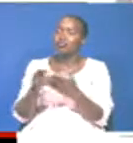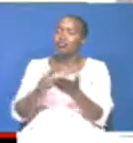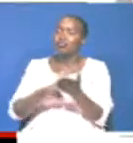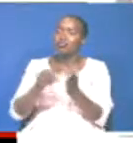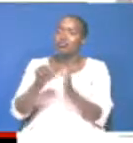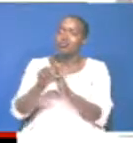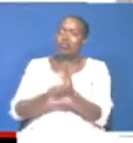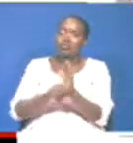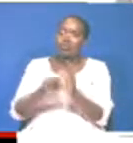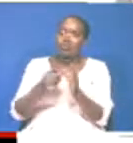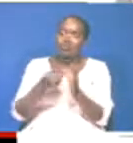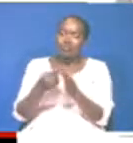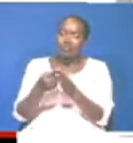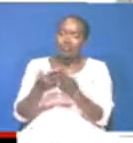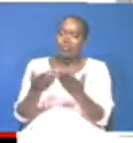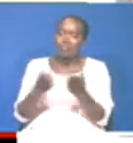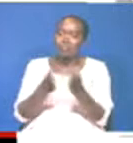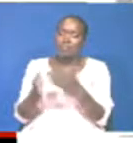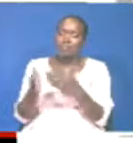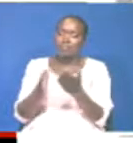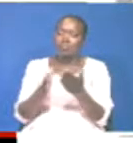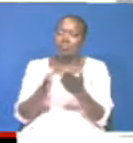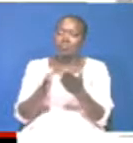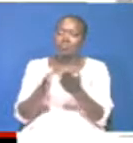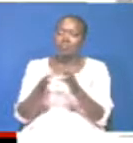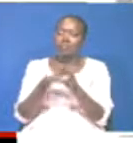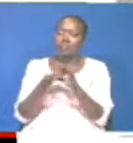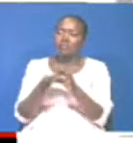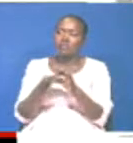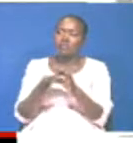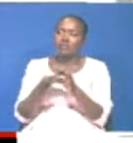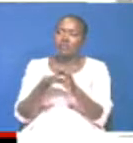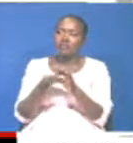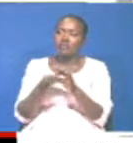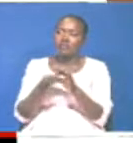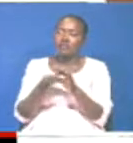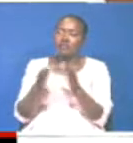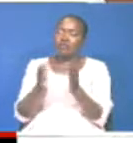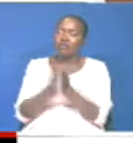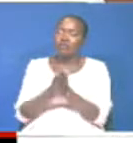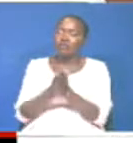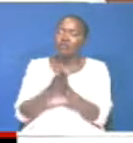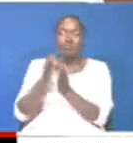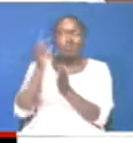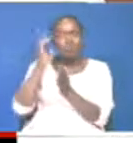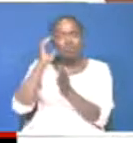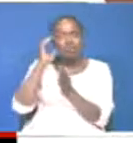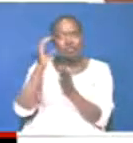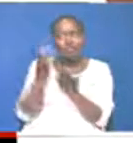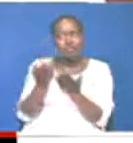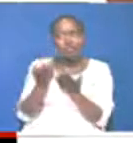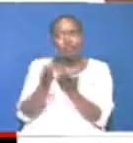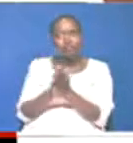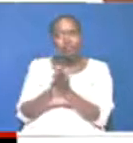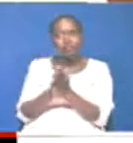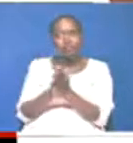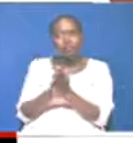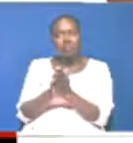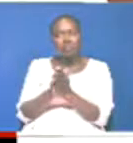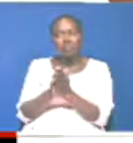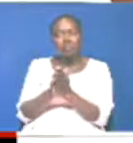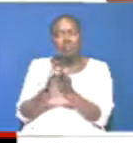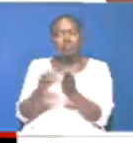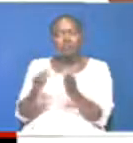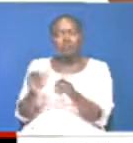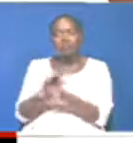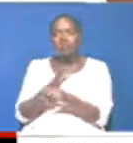then kind of like get a chance to join a polytechnic, say for A-levels, because most of my cousins actually